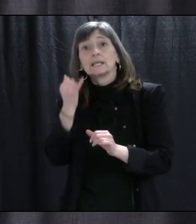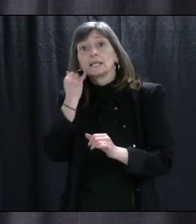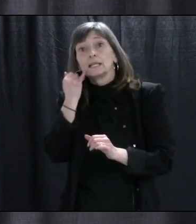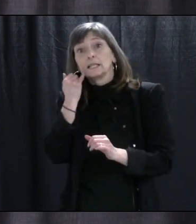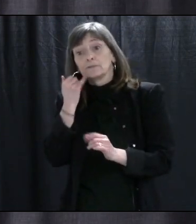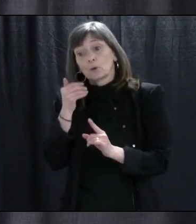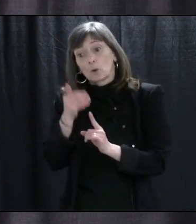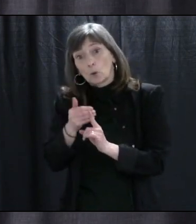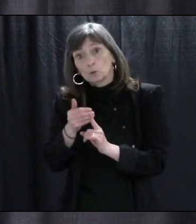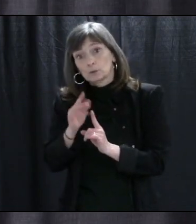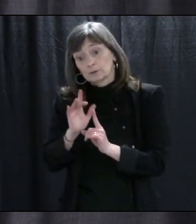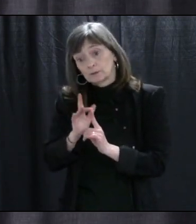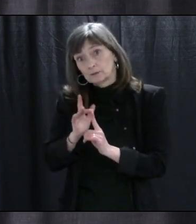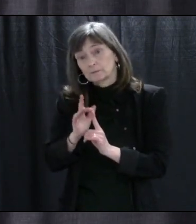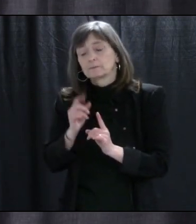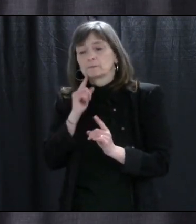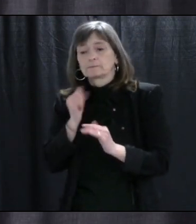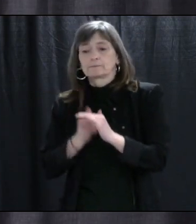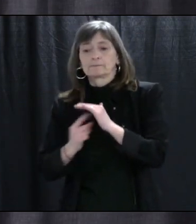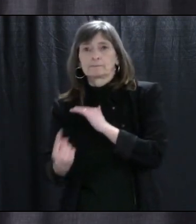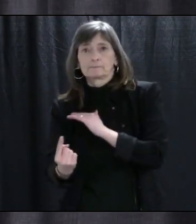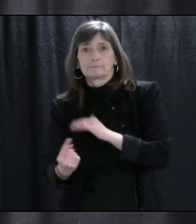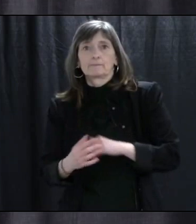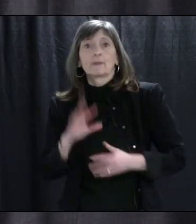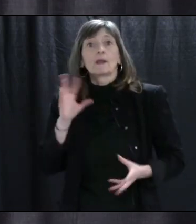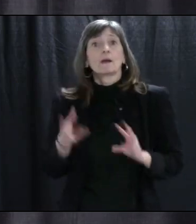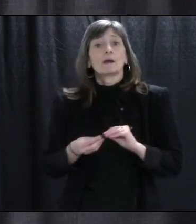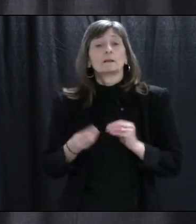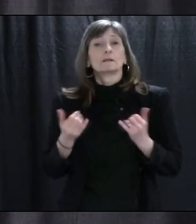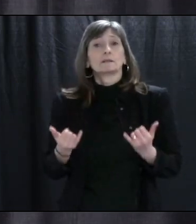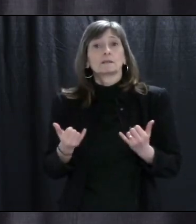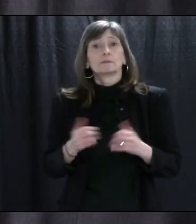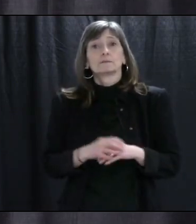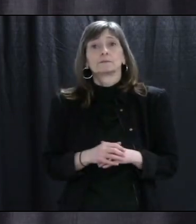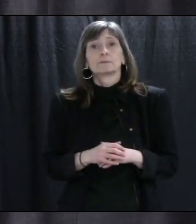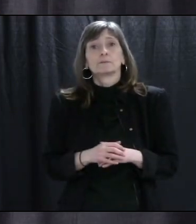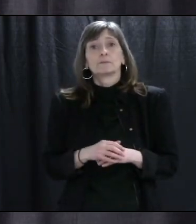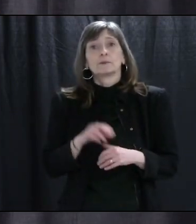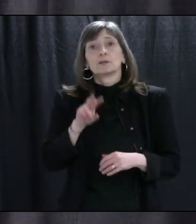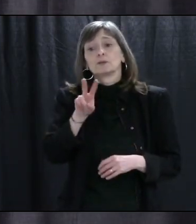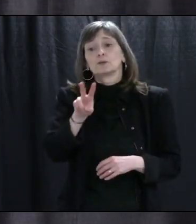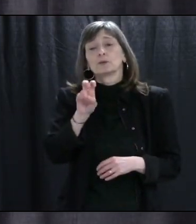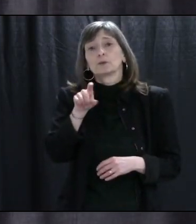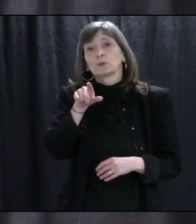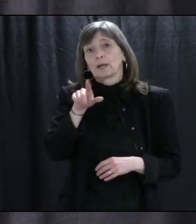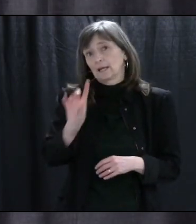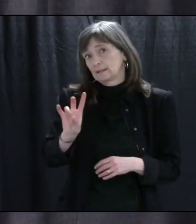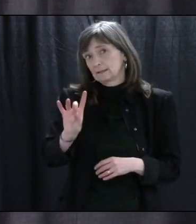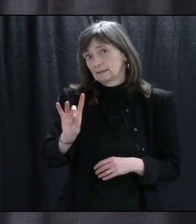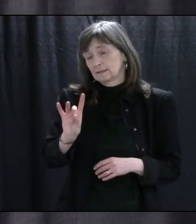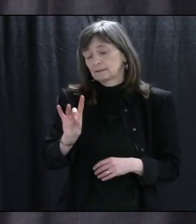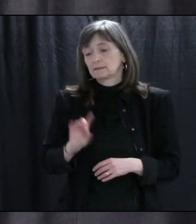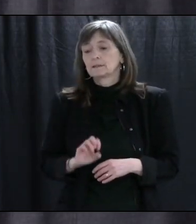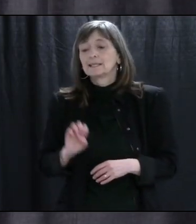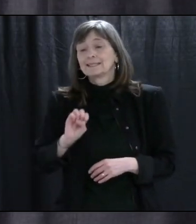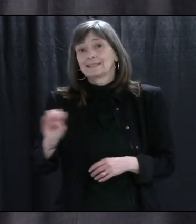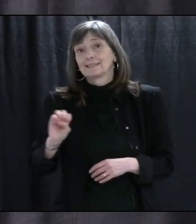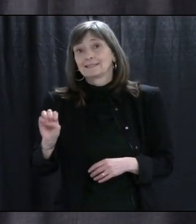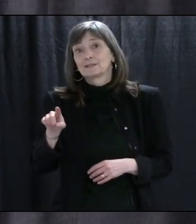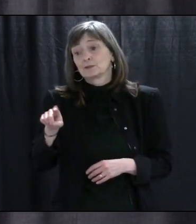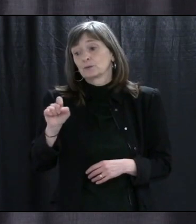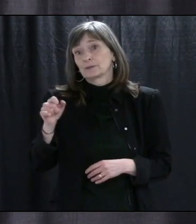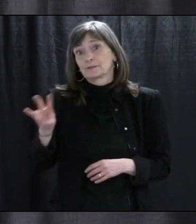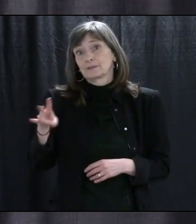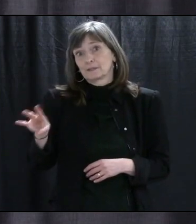quarantine. The total number of cases in our province now is 228. By region, we have